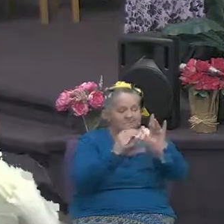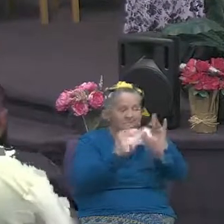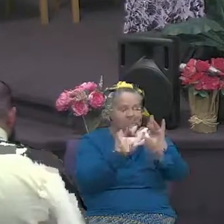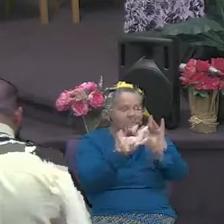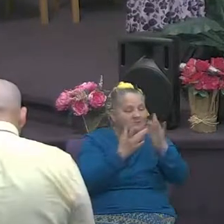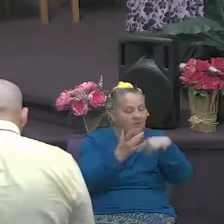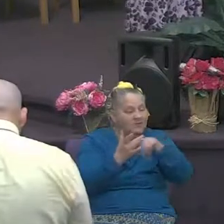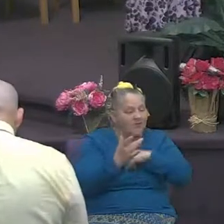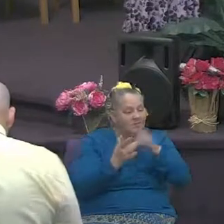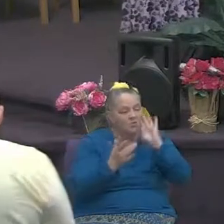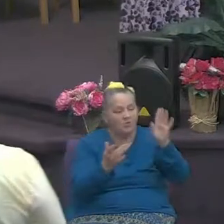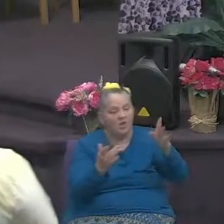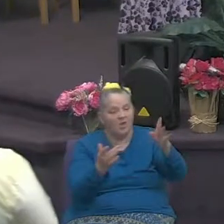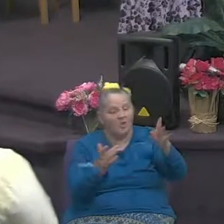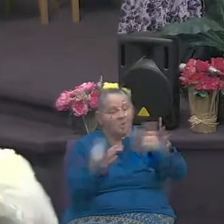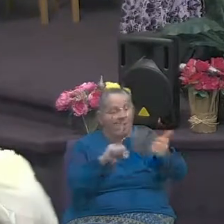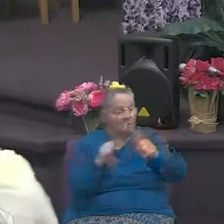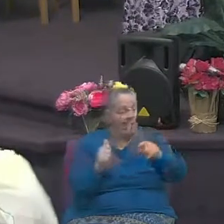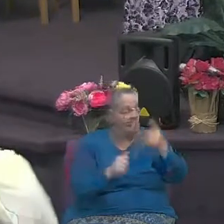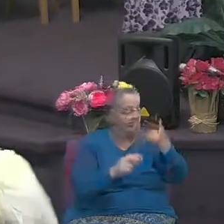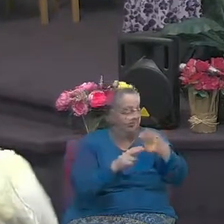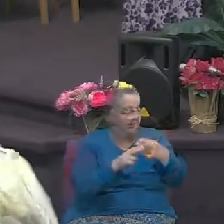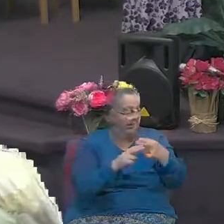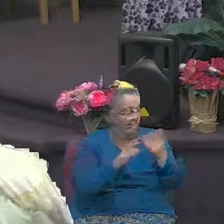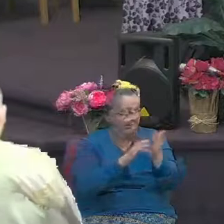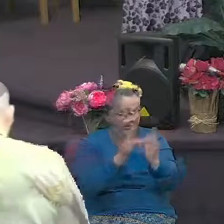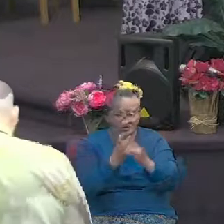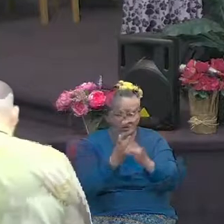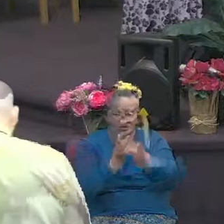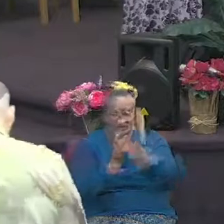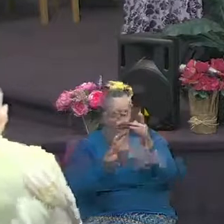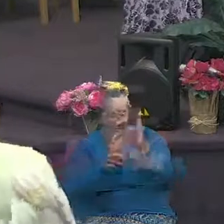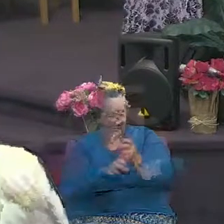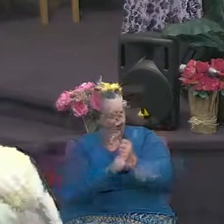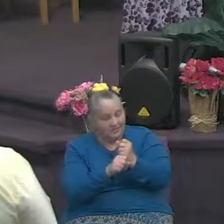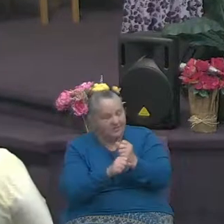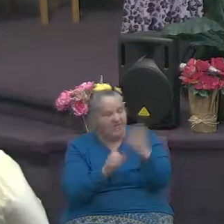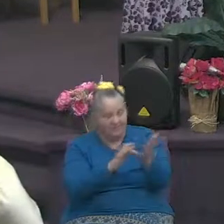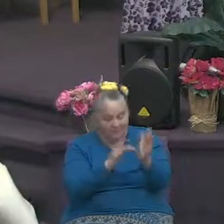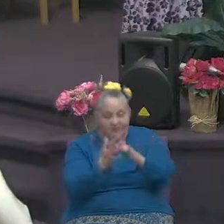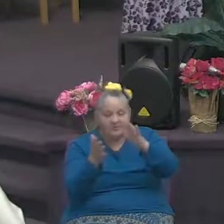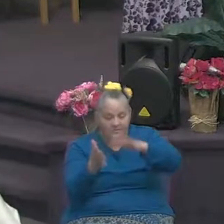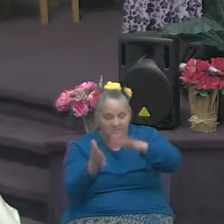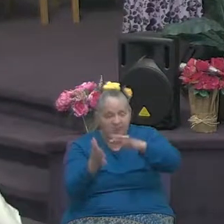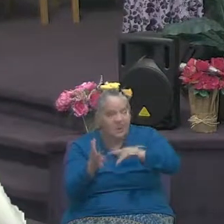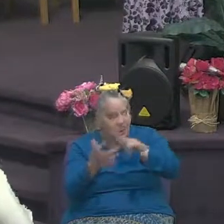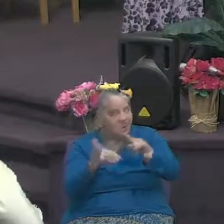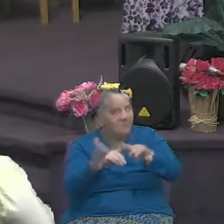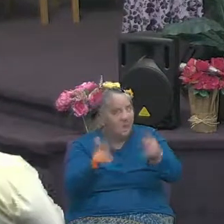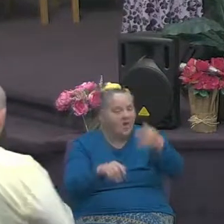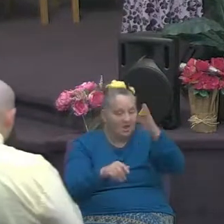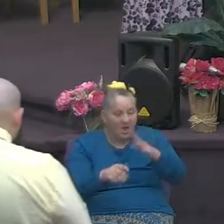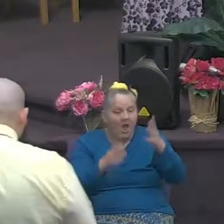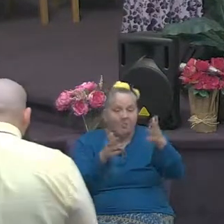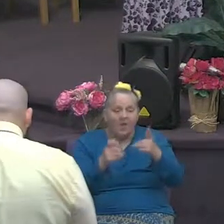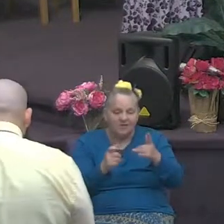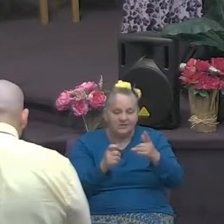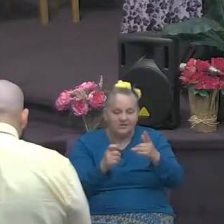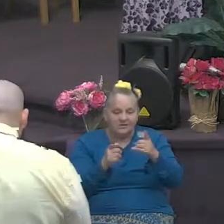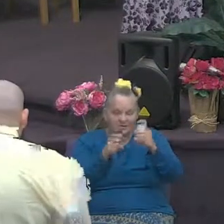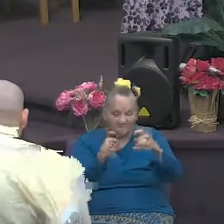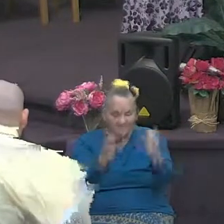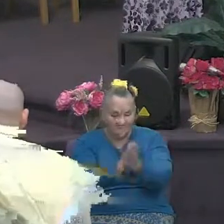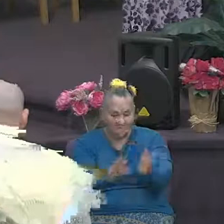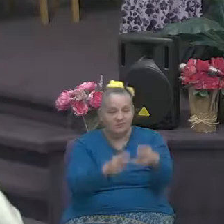get you set up. We'll get you baptized if you need to be baptized. We'll get you in a Bible study if you have more questions. But God wants to plunge you